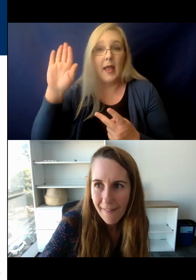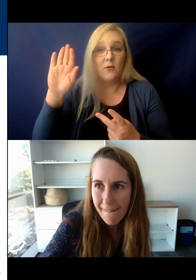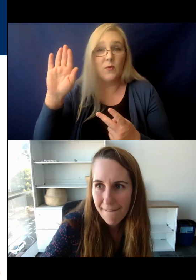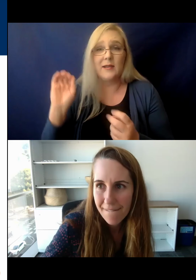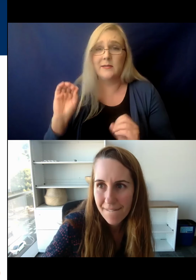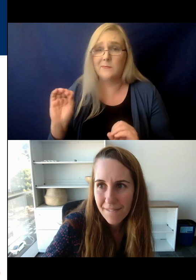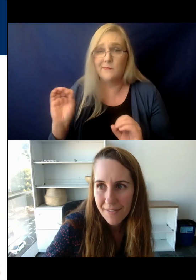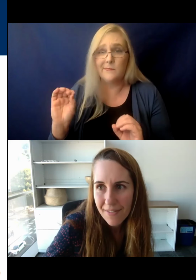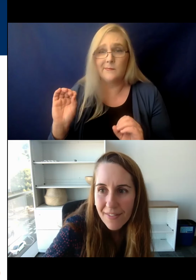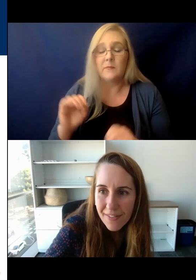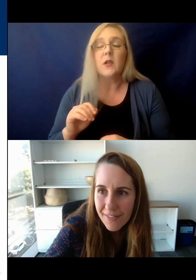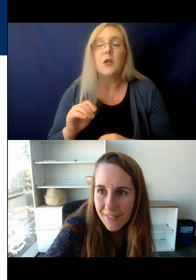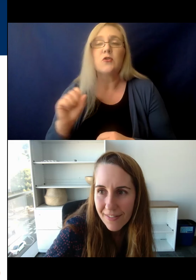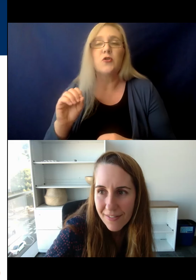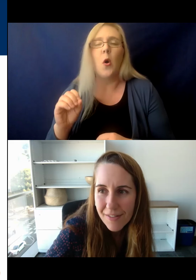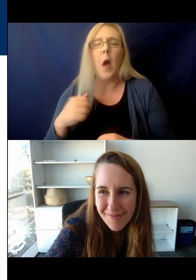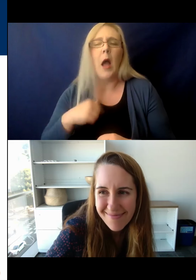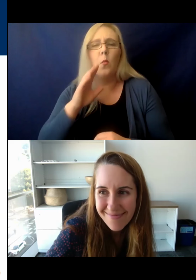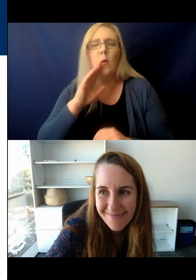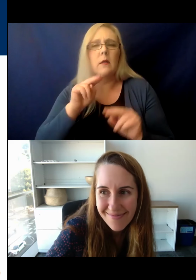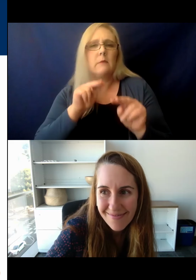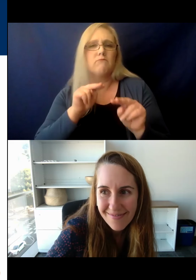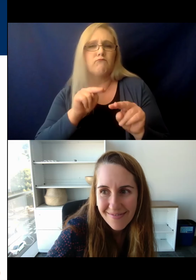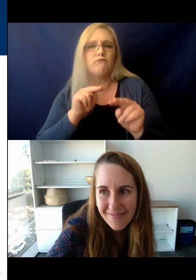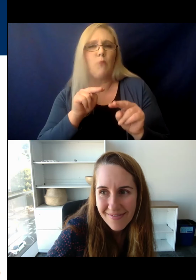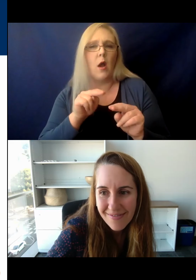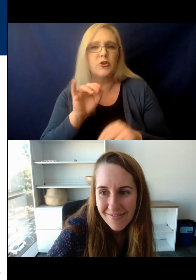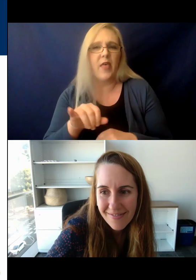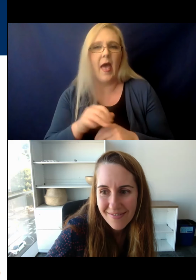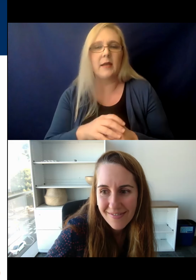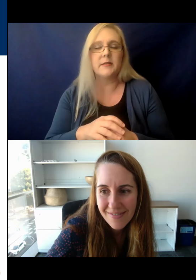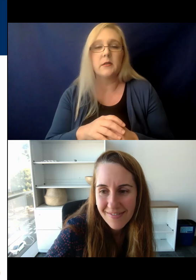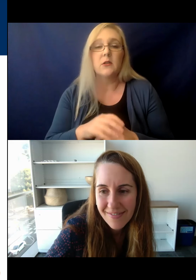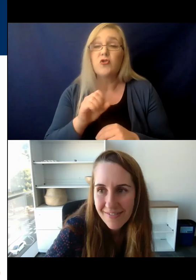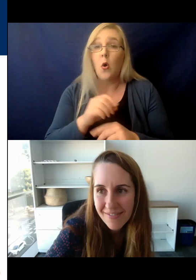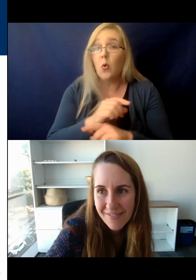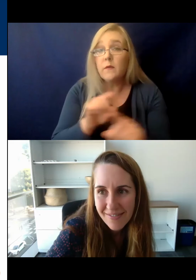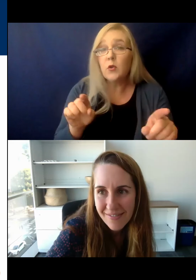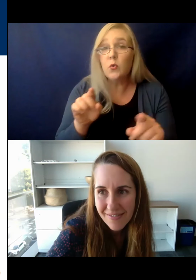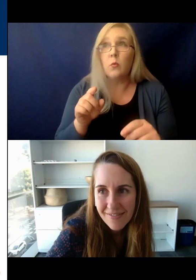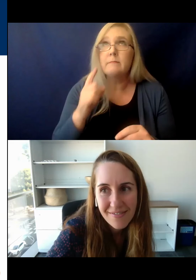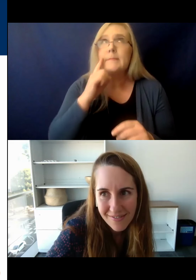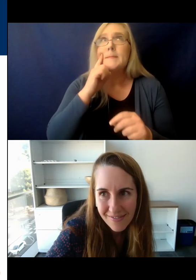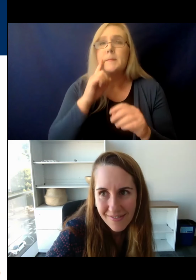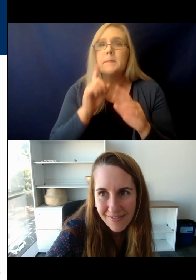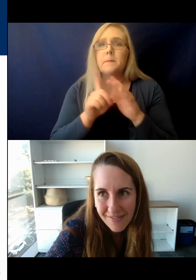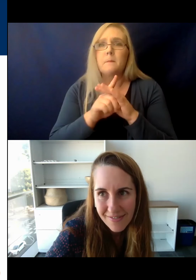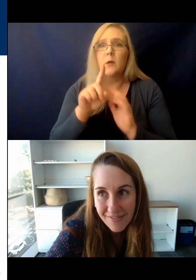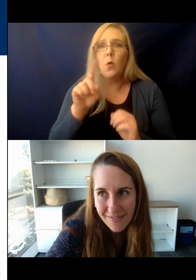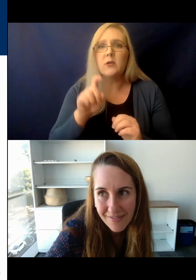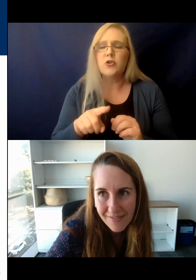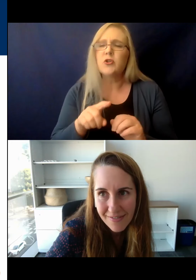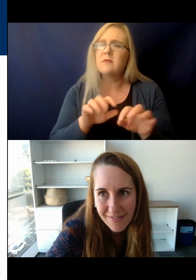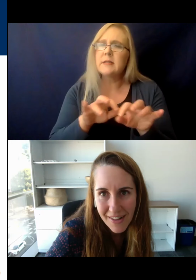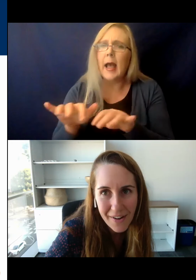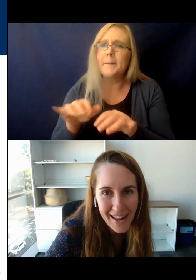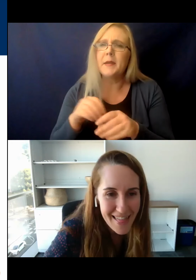will be continuing to monitor that. So be sure to put, a question anytime in the Q&A box or raise your